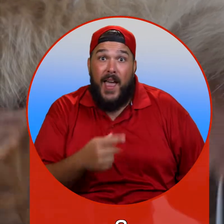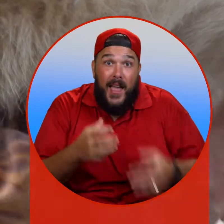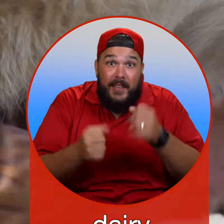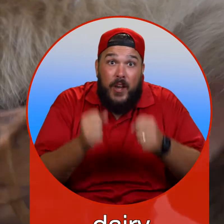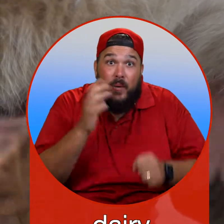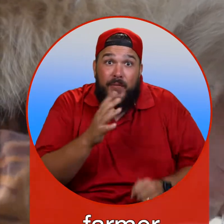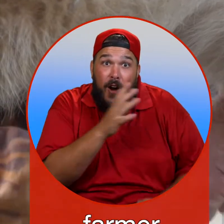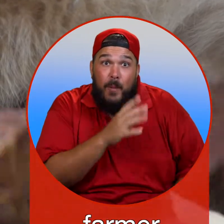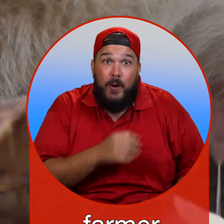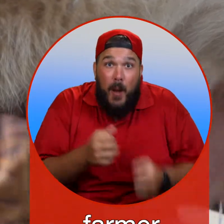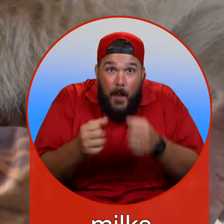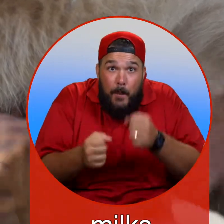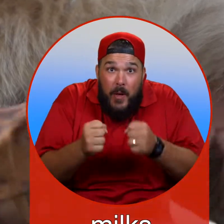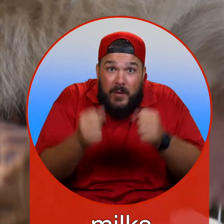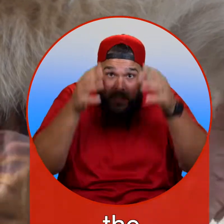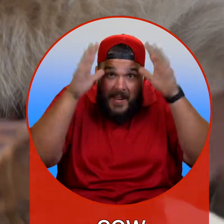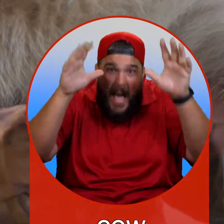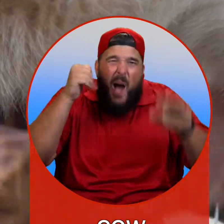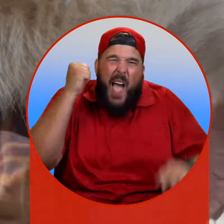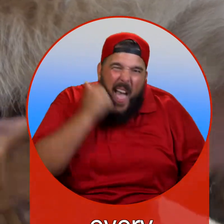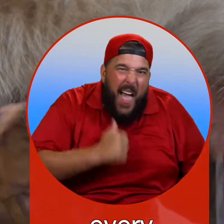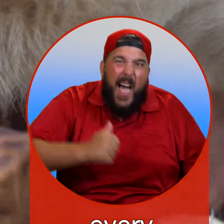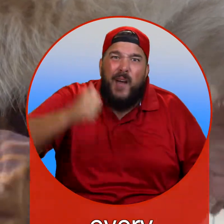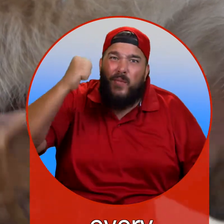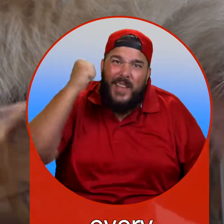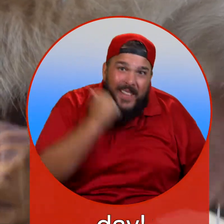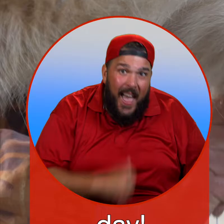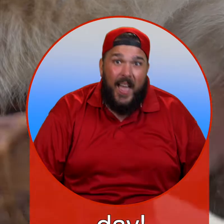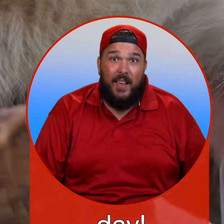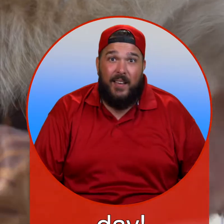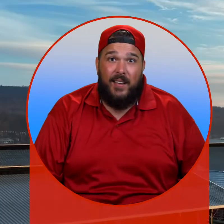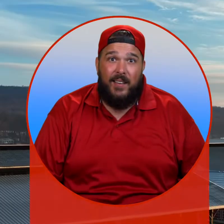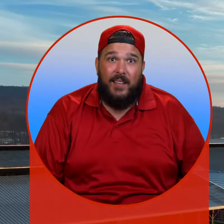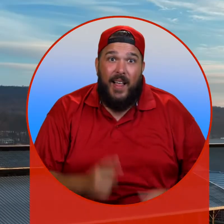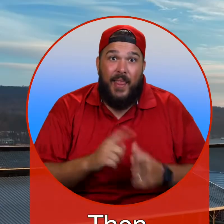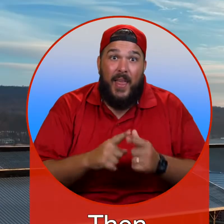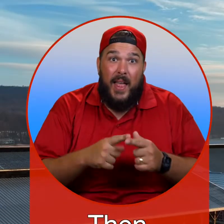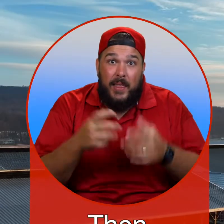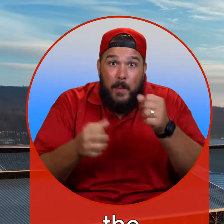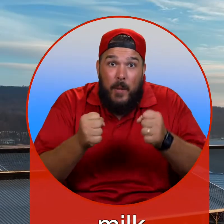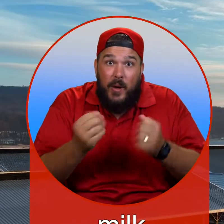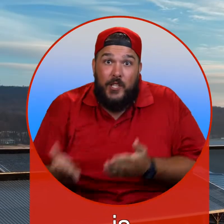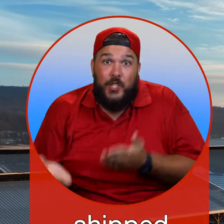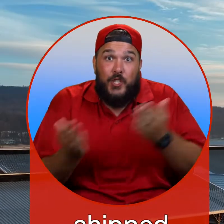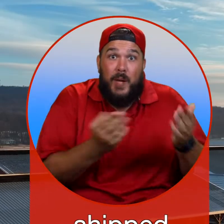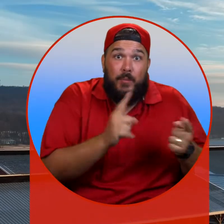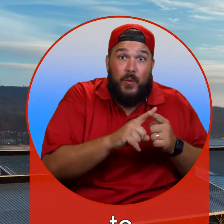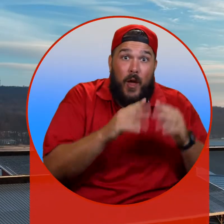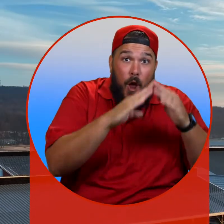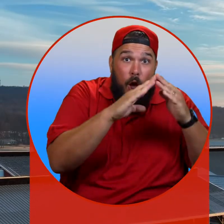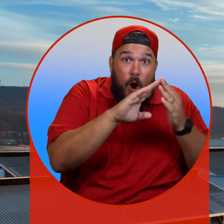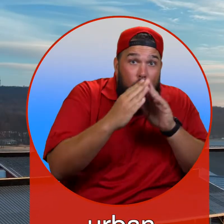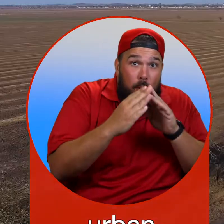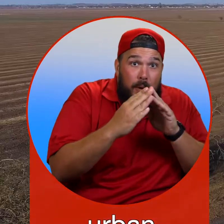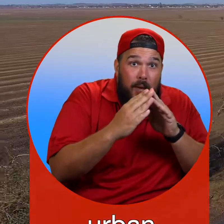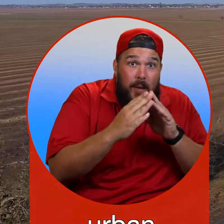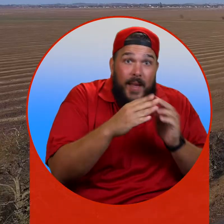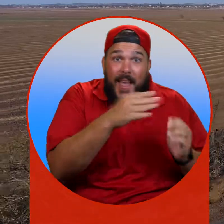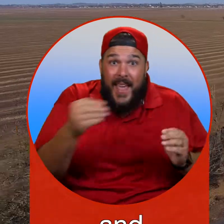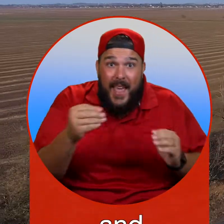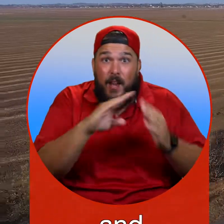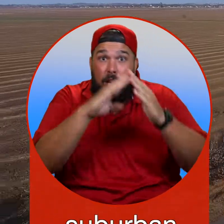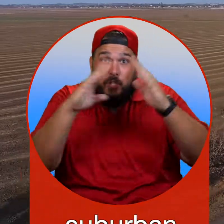Here, a dairy farmer milks the cow every day. Then the milk is shipped to